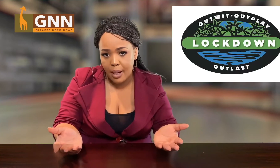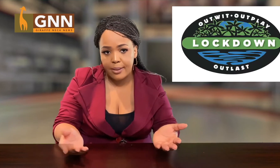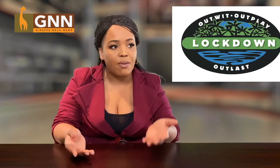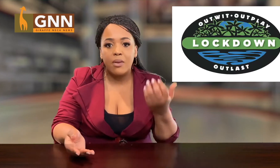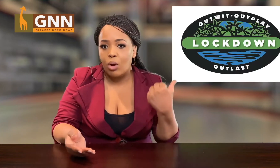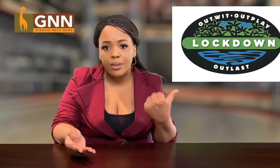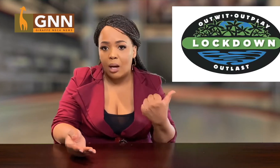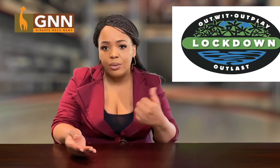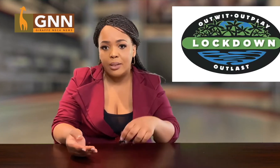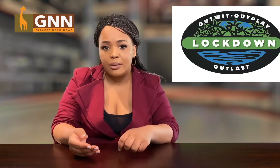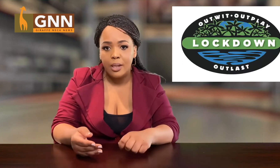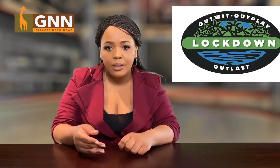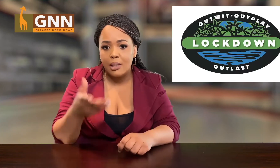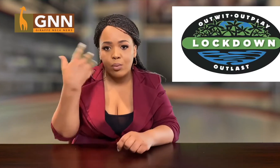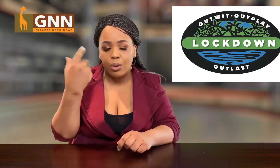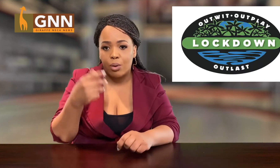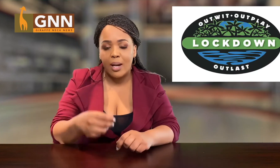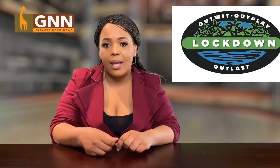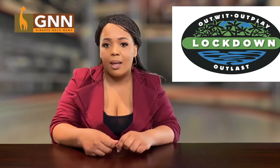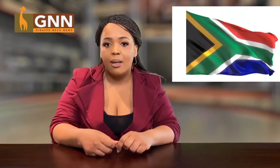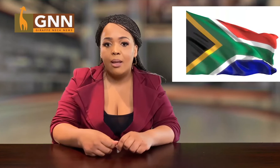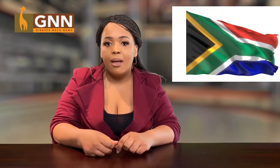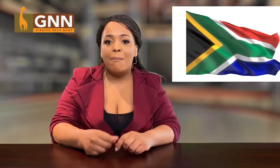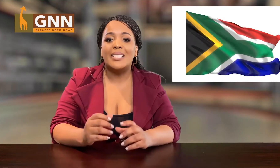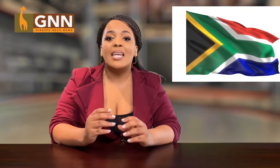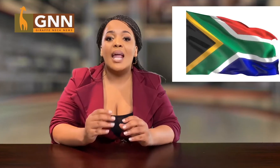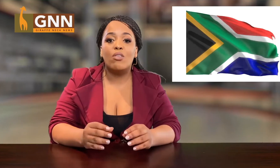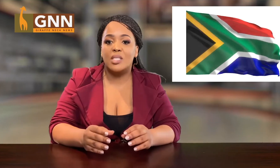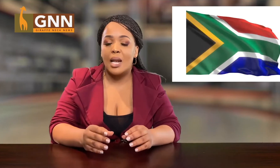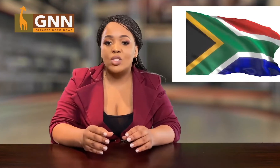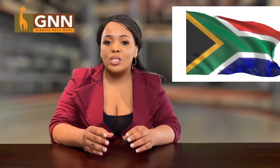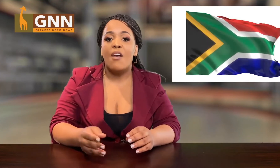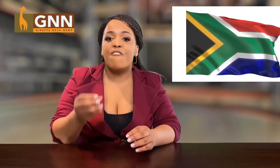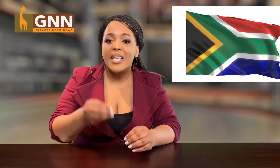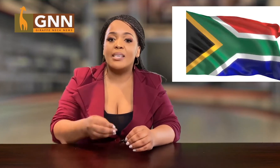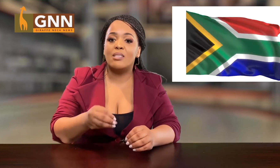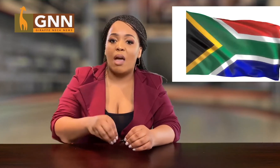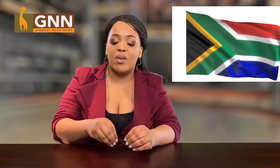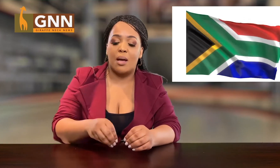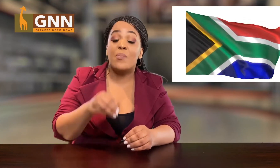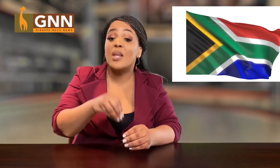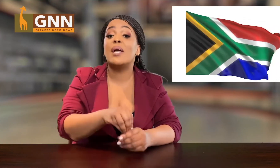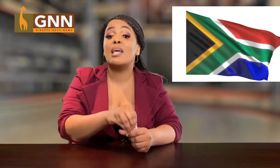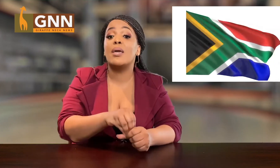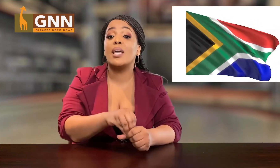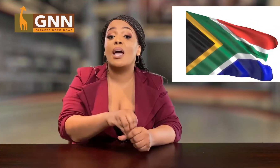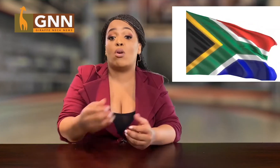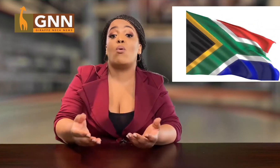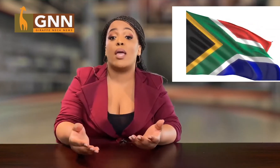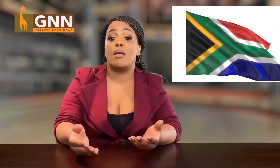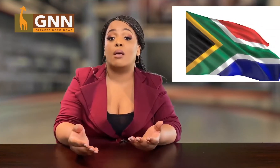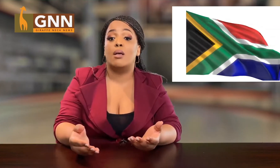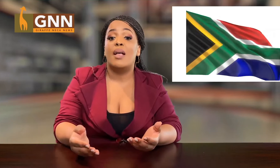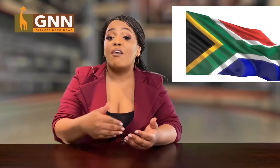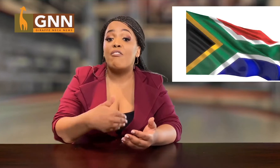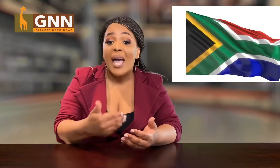minds, like surviving lockdown and dealing with corona here. But none of the challenges facing South Africa pre-pandemic have gone